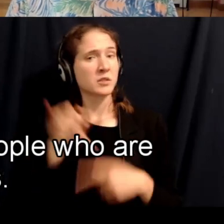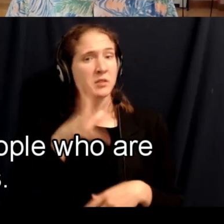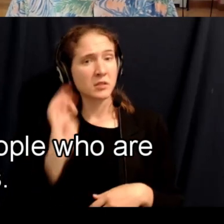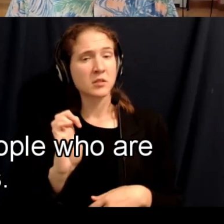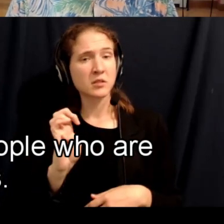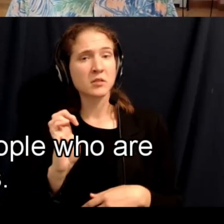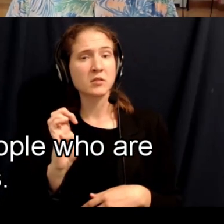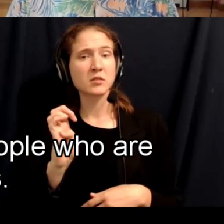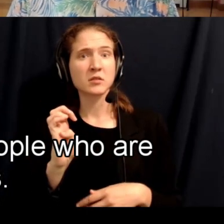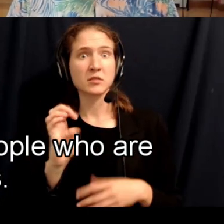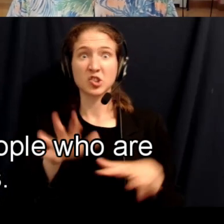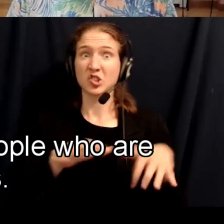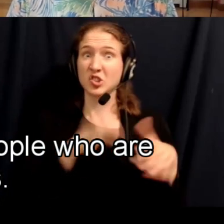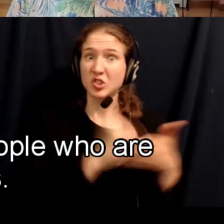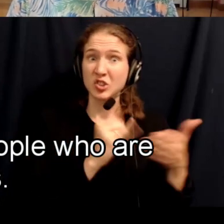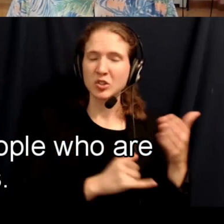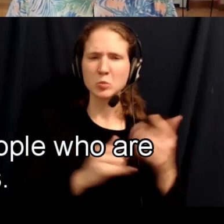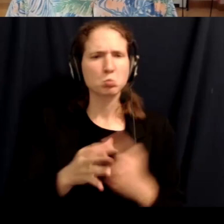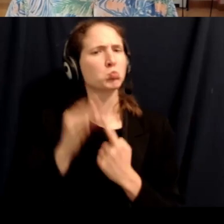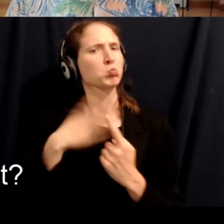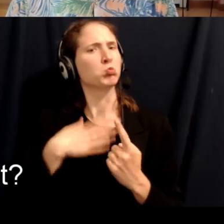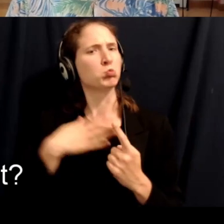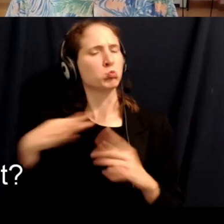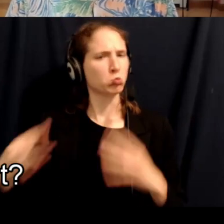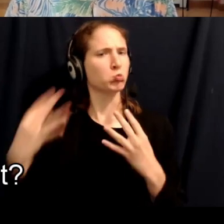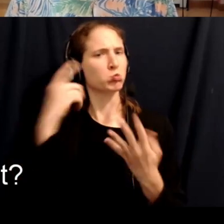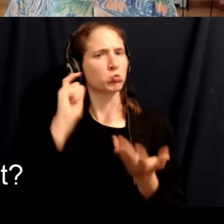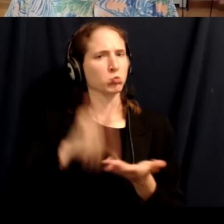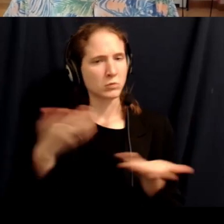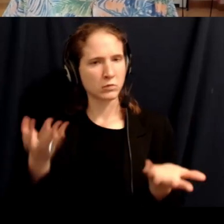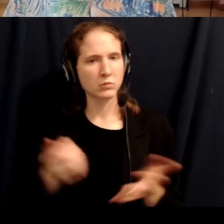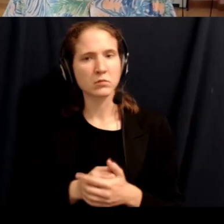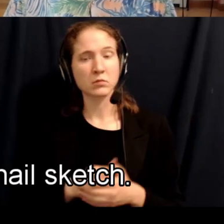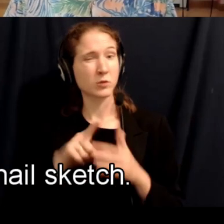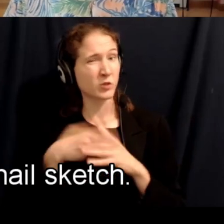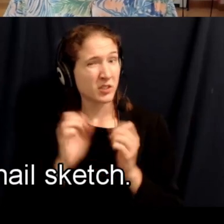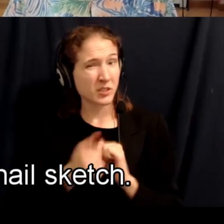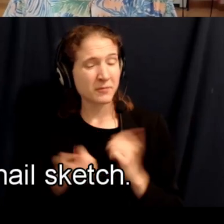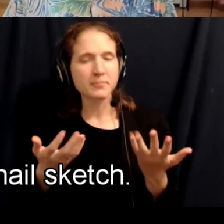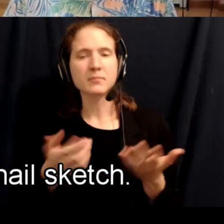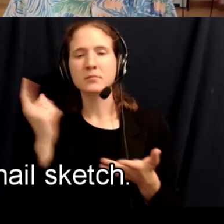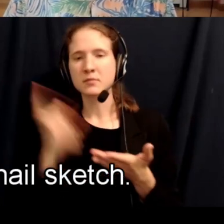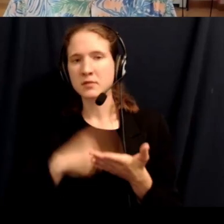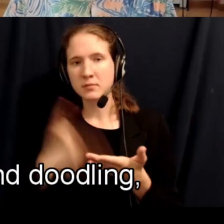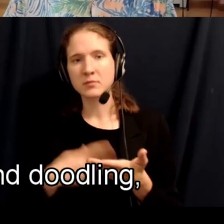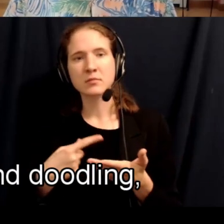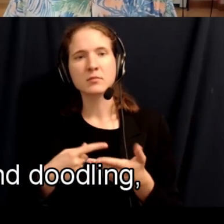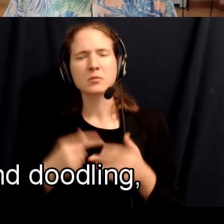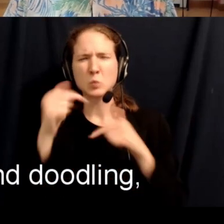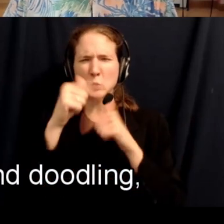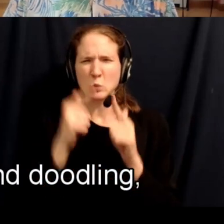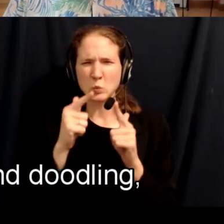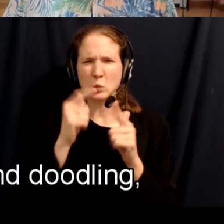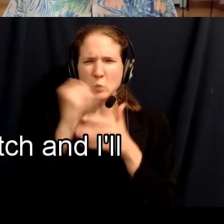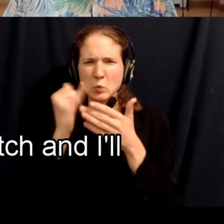out amongst the millions of people who are, trying to do this. So how do I start? Sometimes I do a thumbnail sketch. Sometimes if